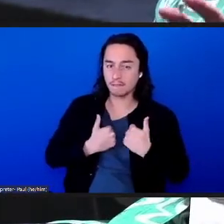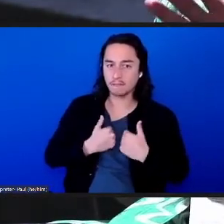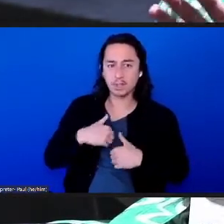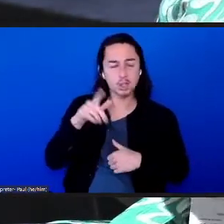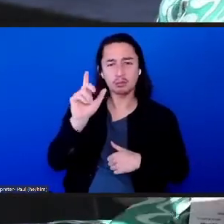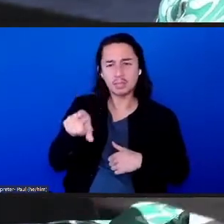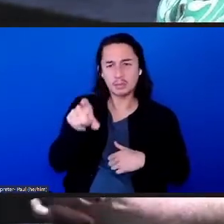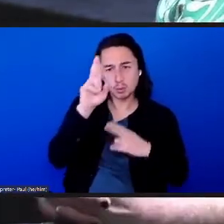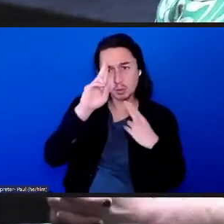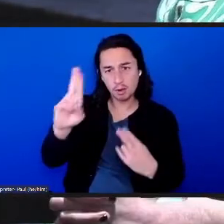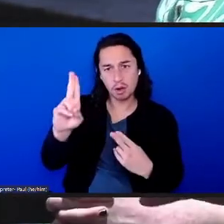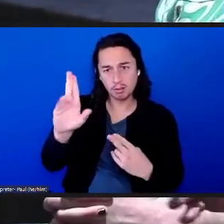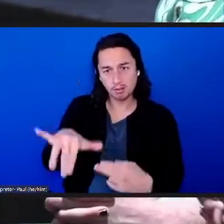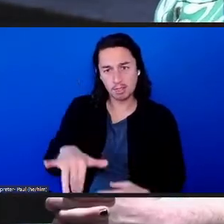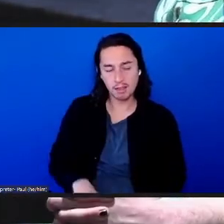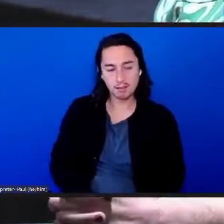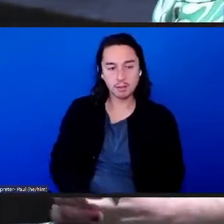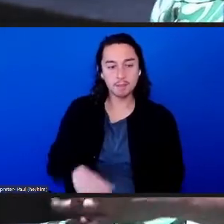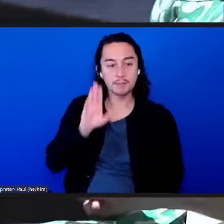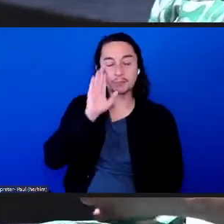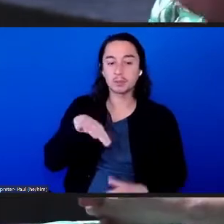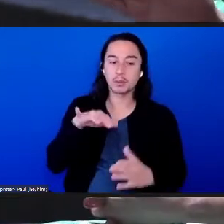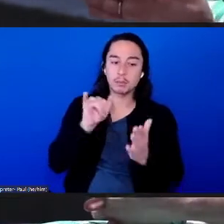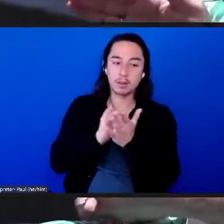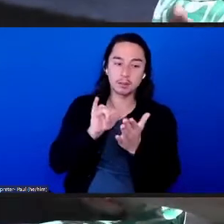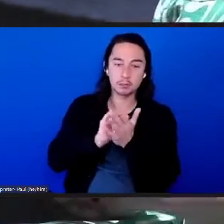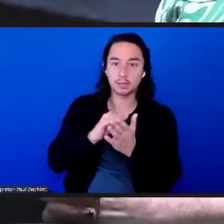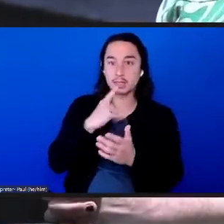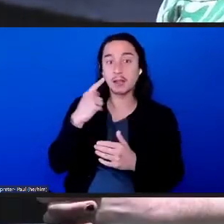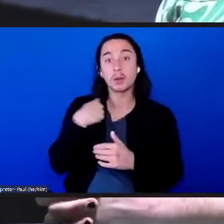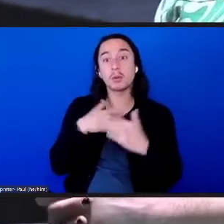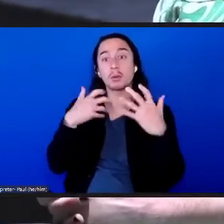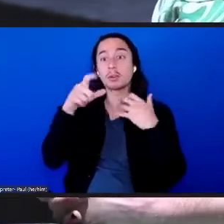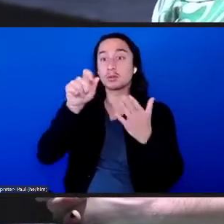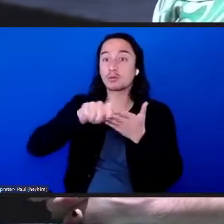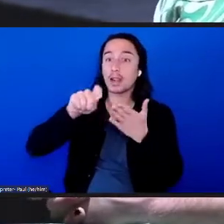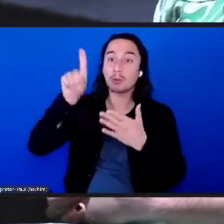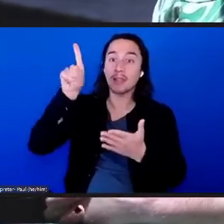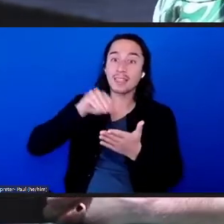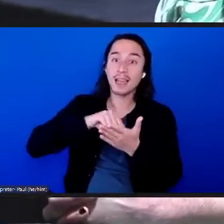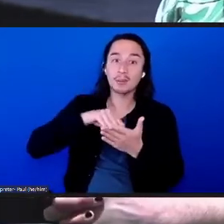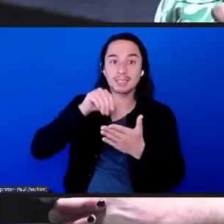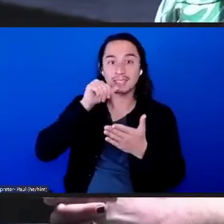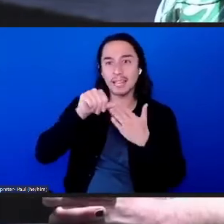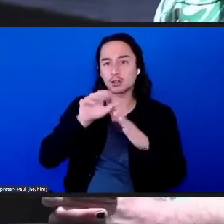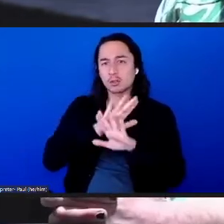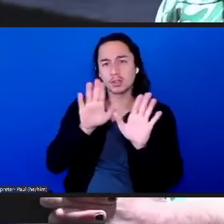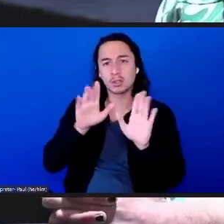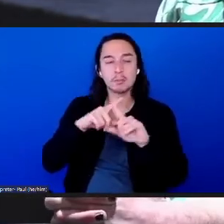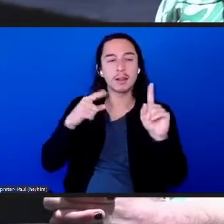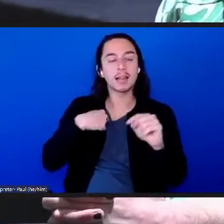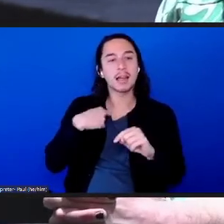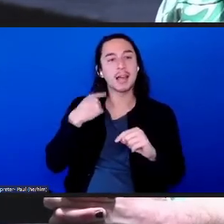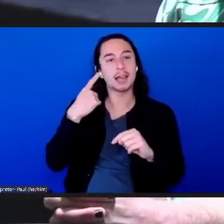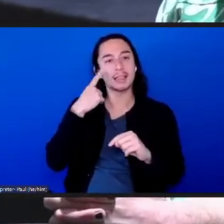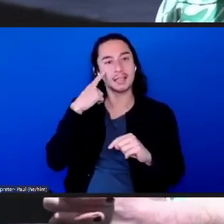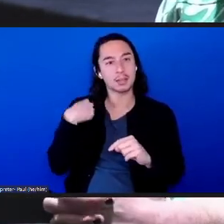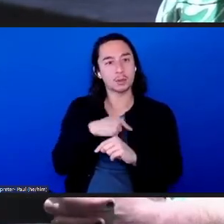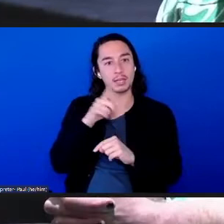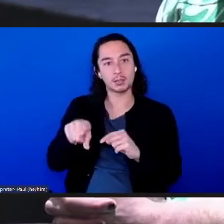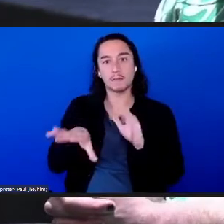I know that it's impossible to say, we want you to write 1,000 letters, but I think we really do need to find much